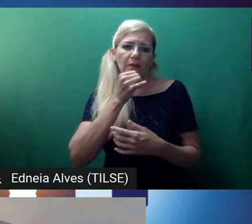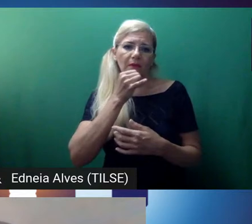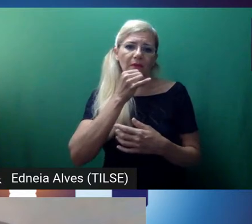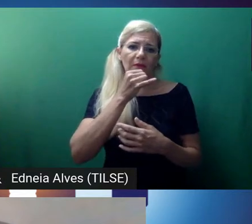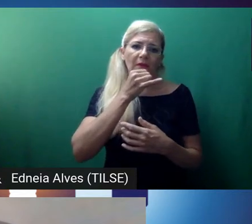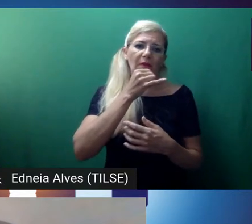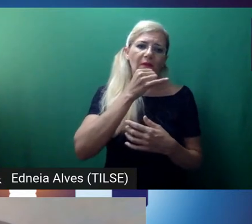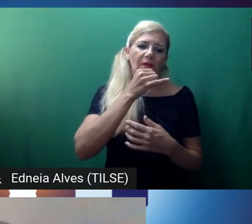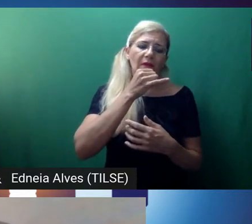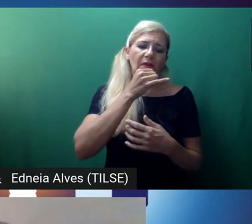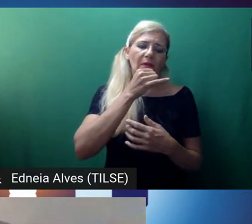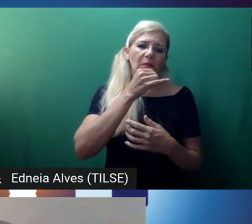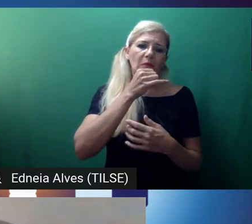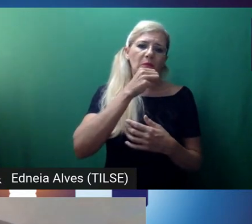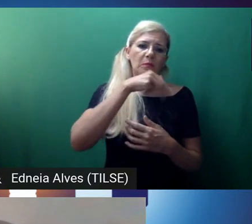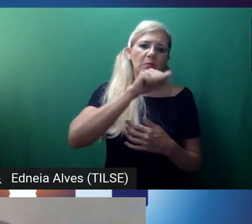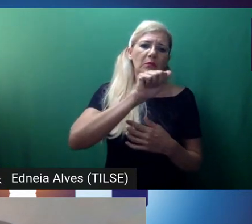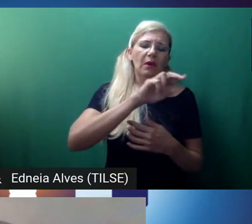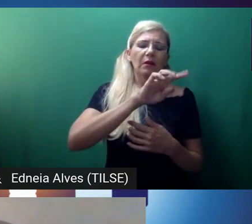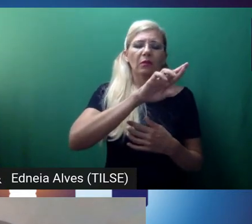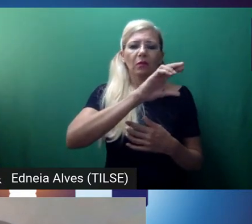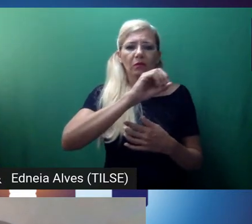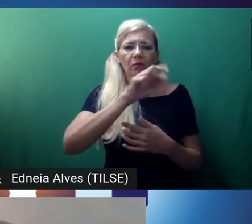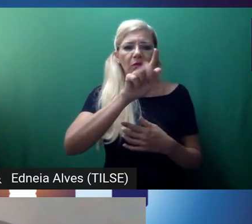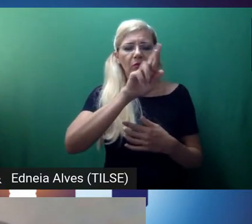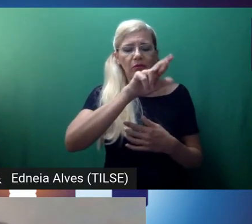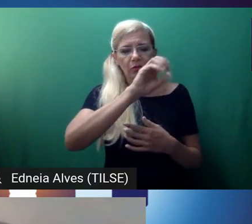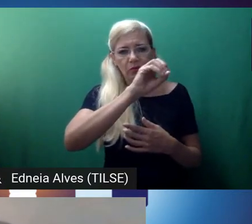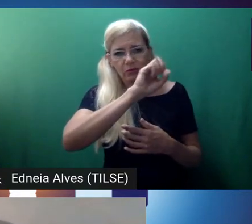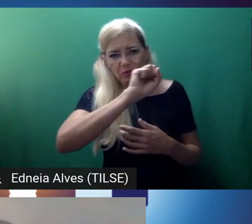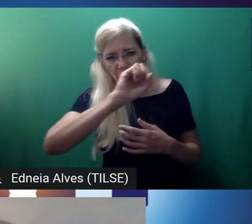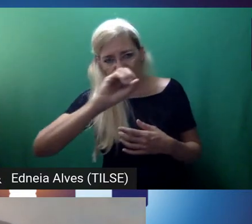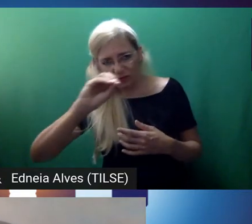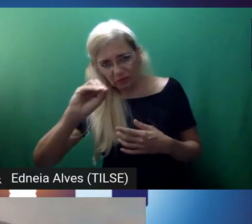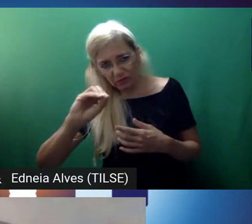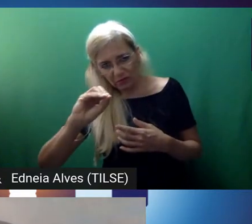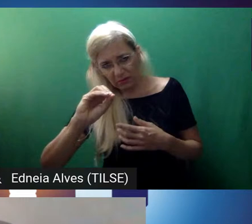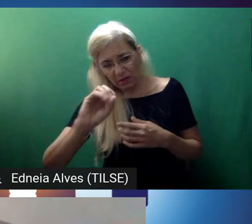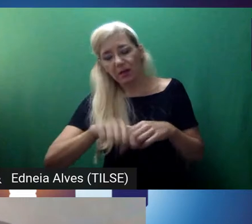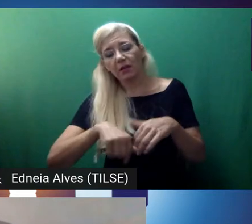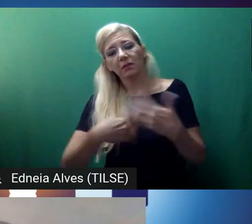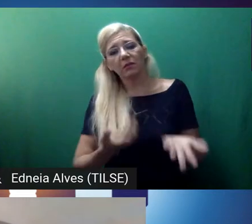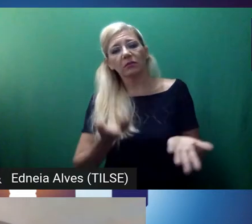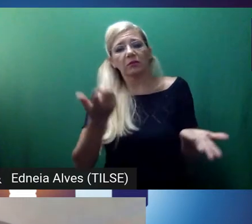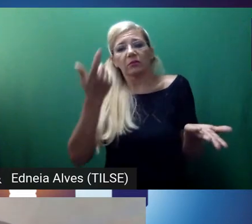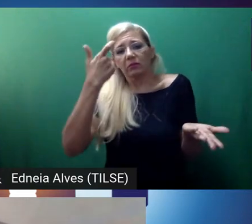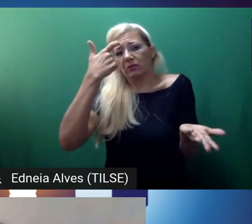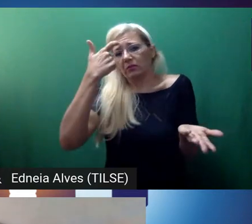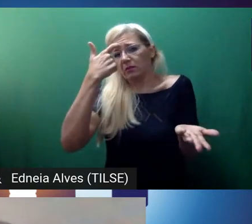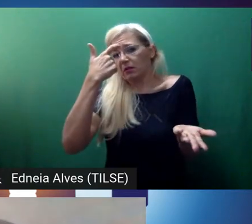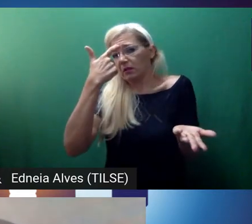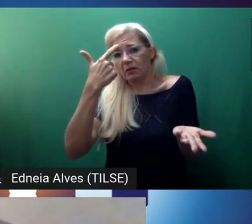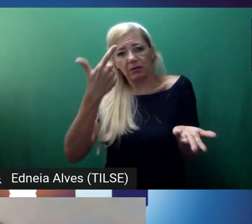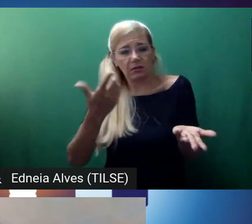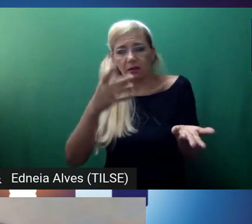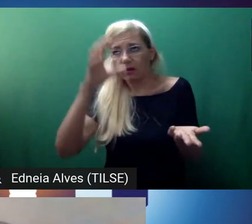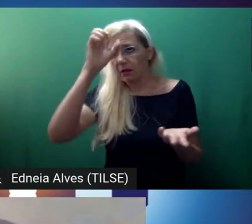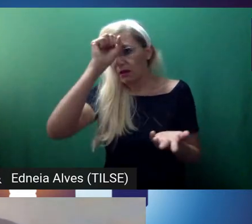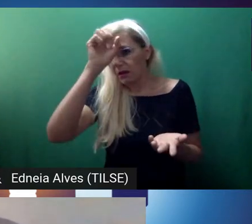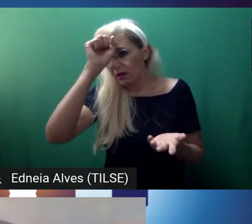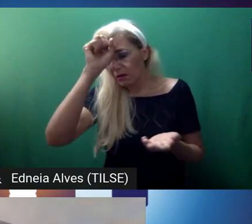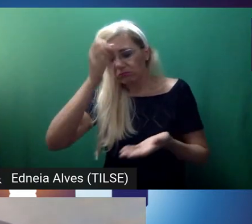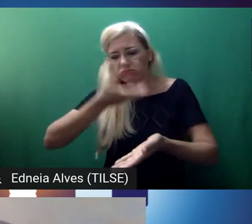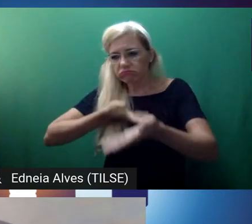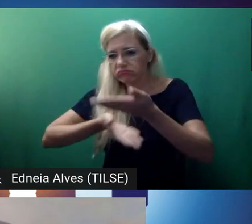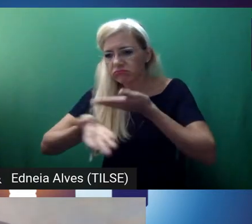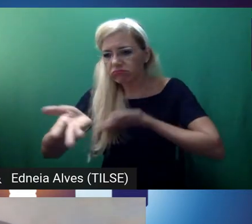work on this topic specifically. And I think we need to learn more from each other